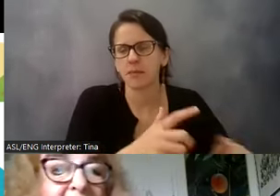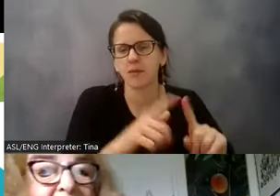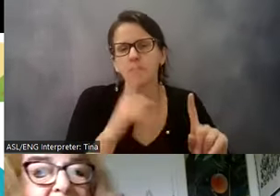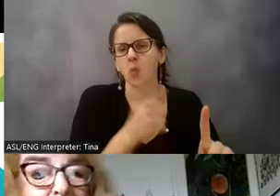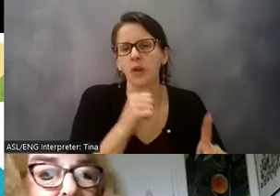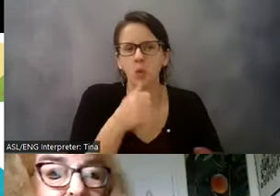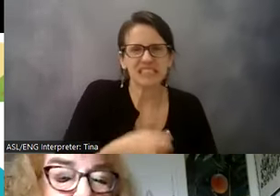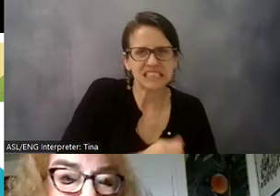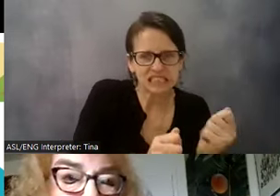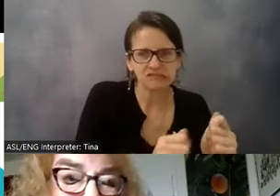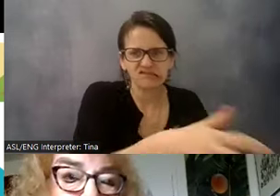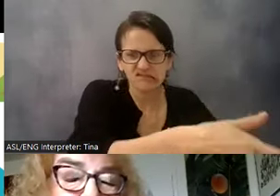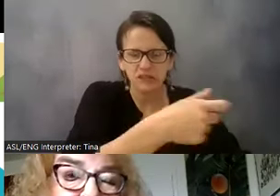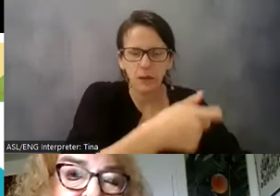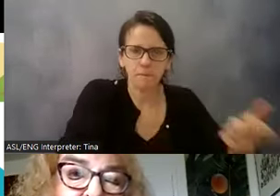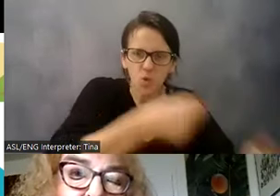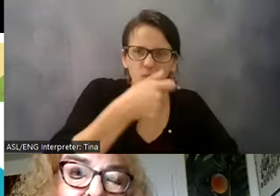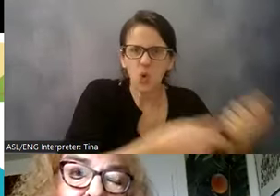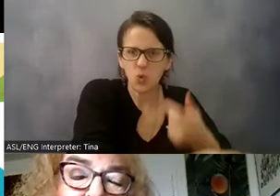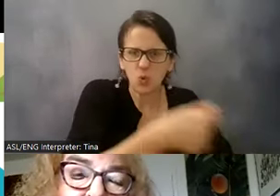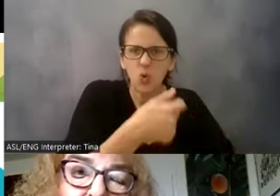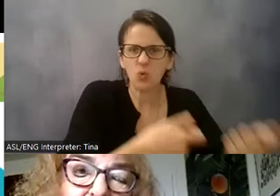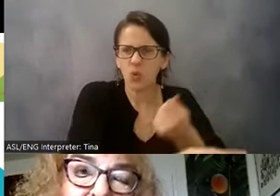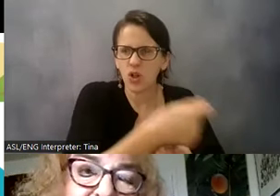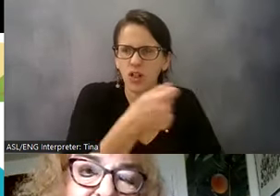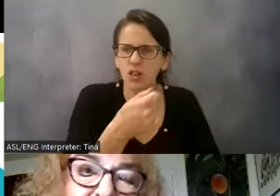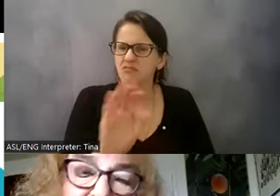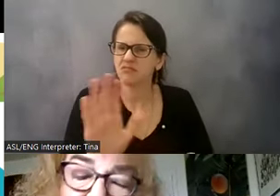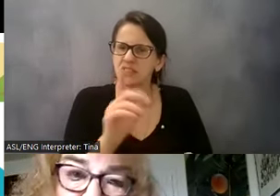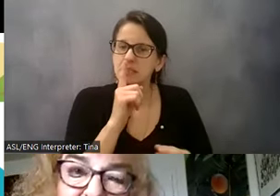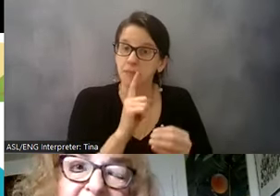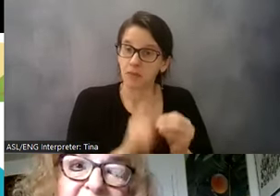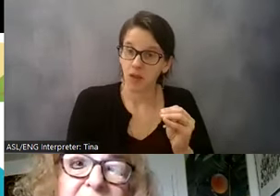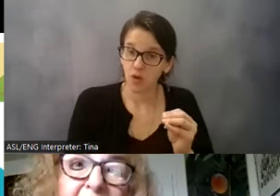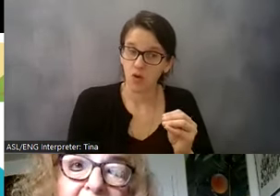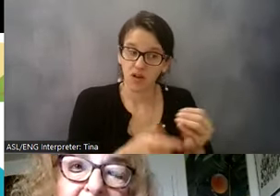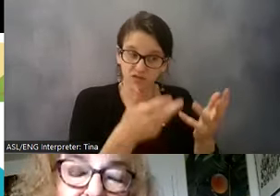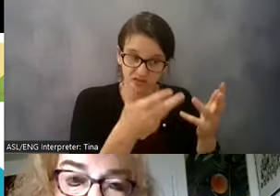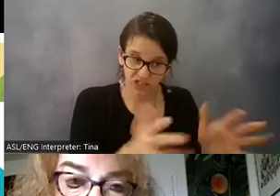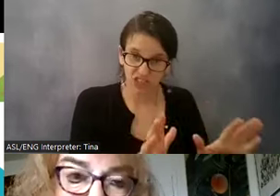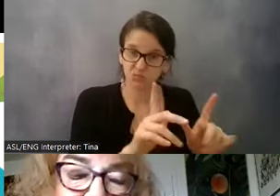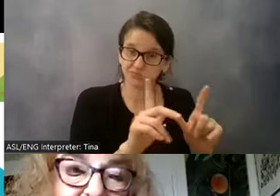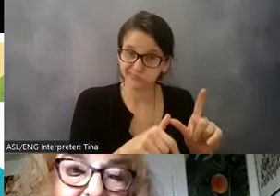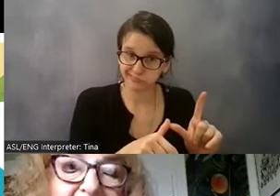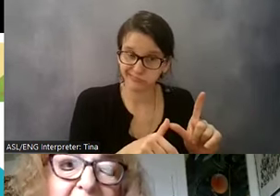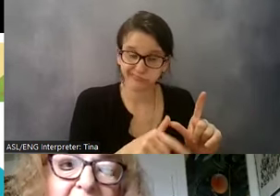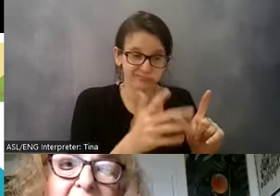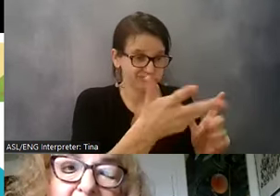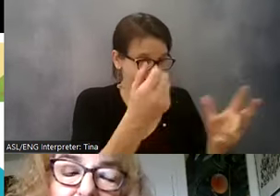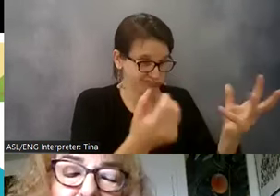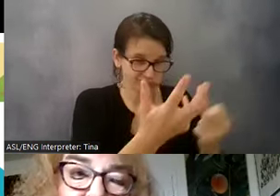dig, and no pull. Don't pull your plants out when your tomato is it has expired and you've harvested